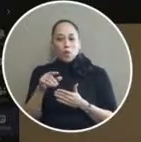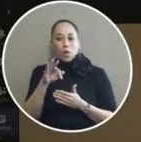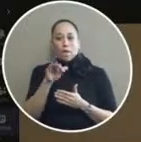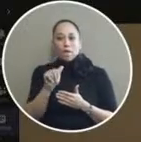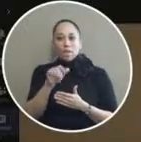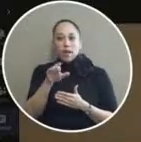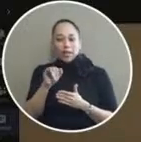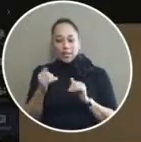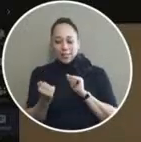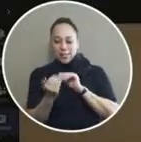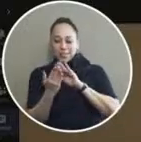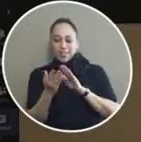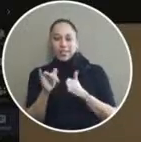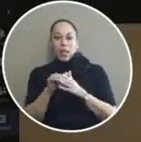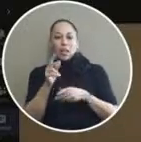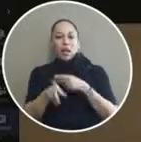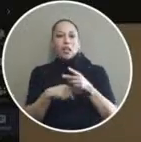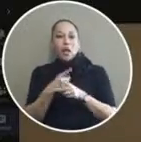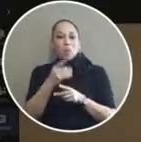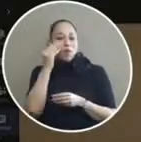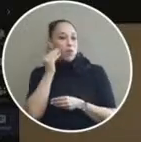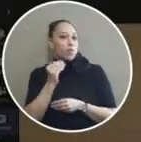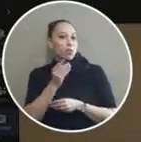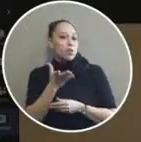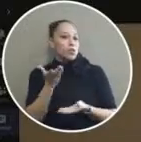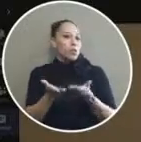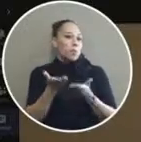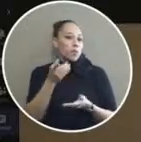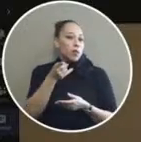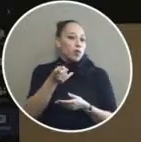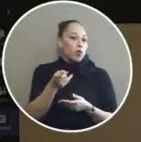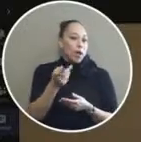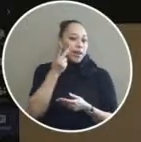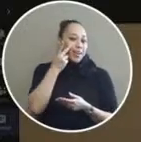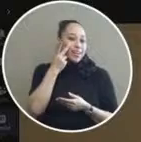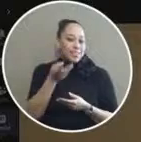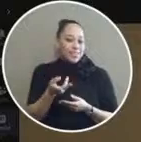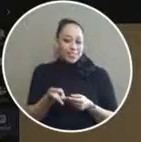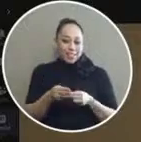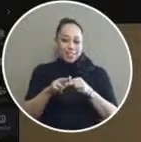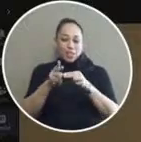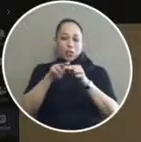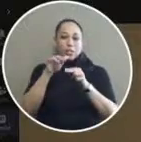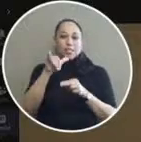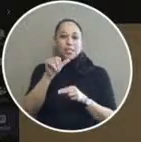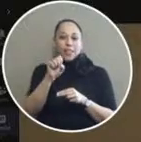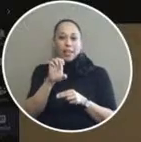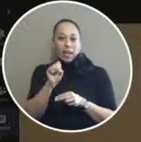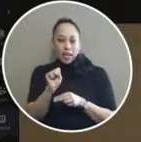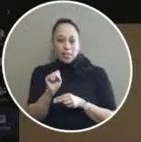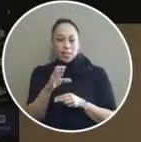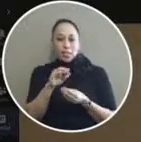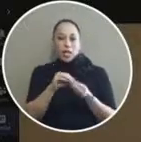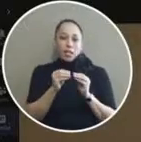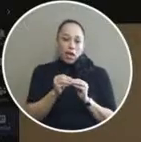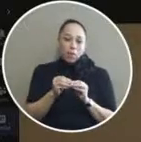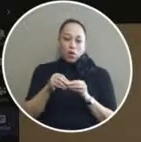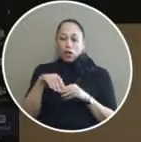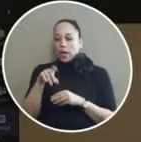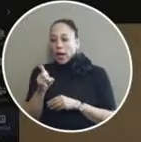defacing of that kind of information, where you might see the increase in daily cases is number